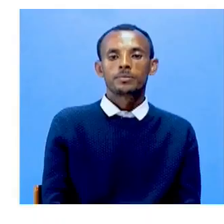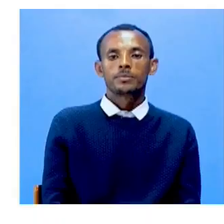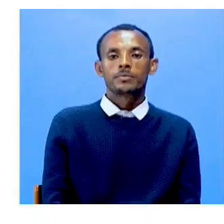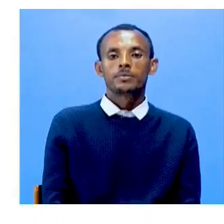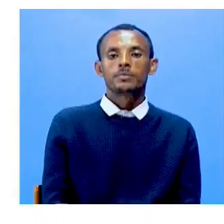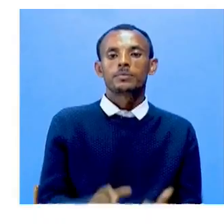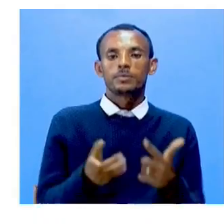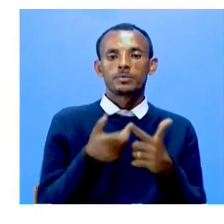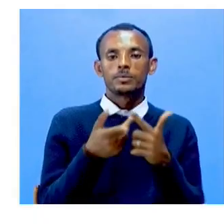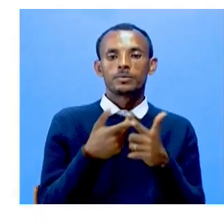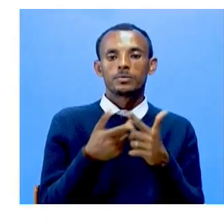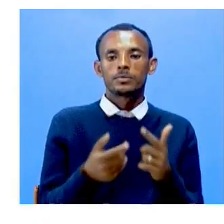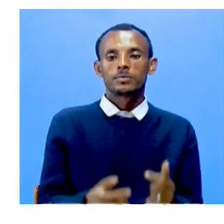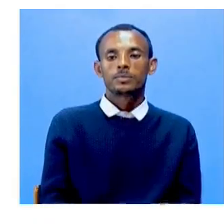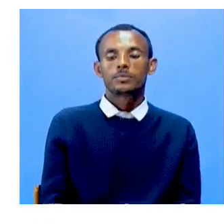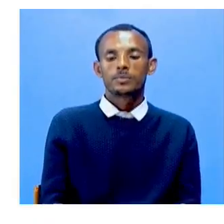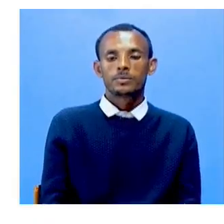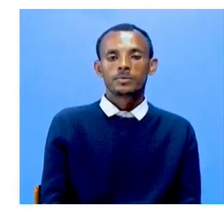2.